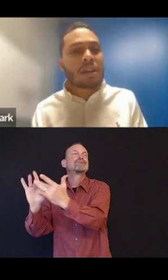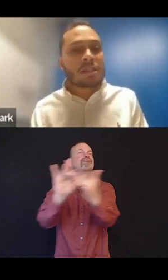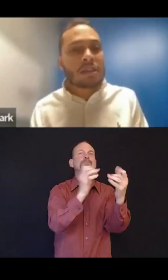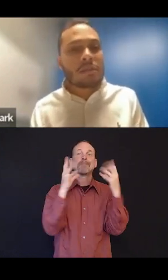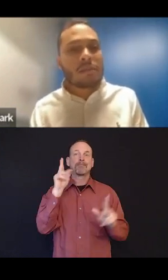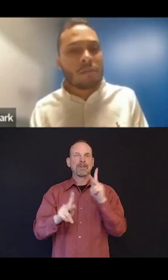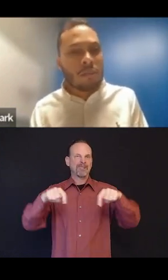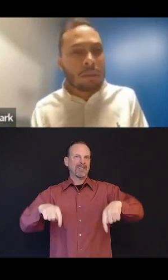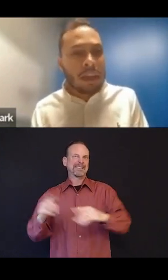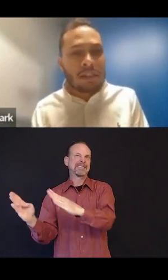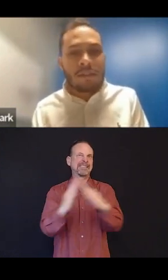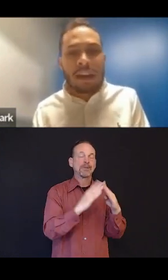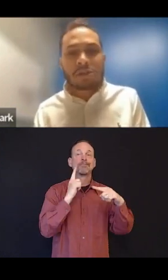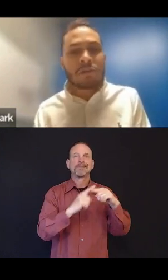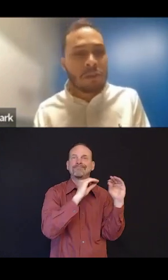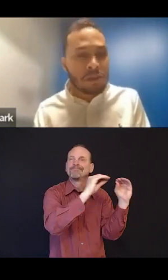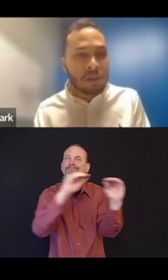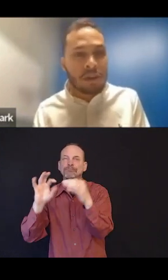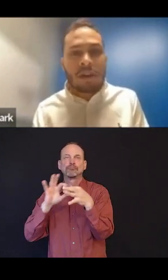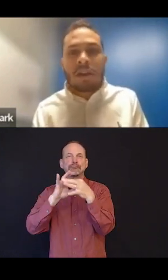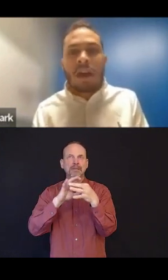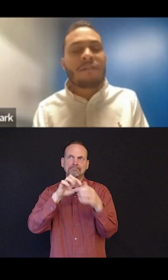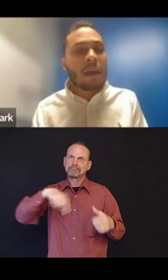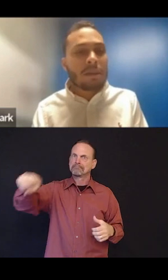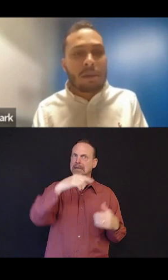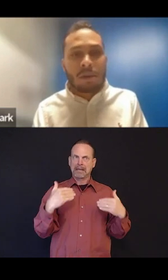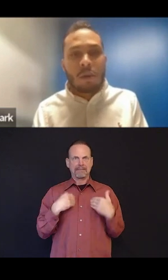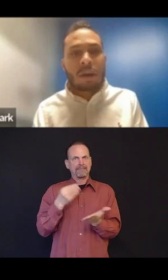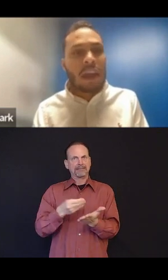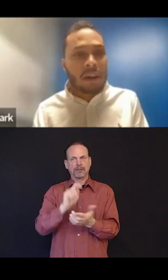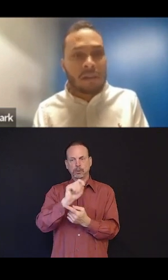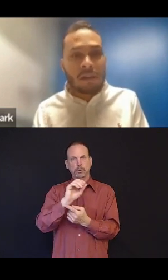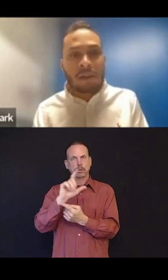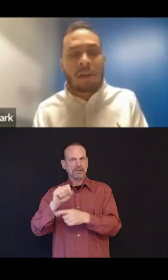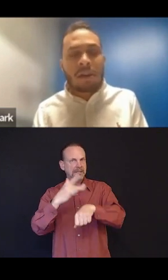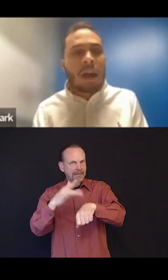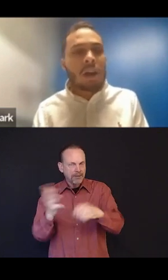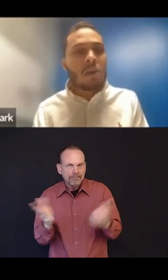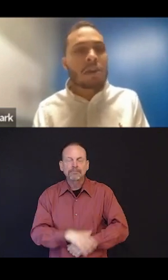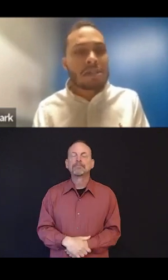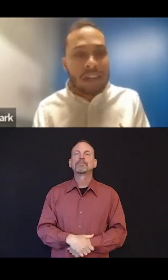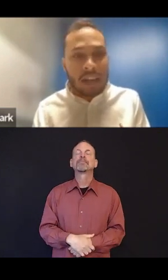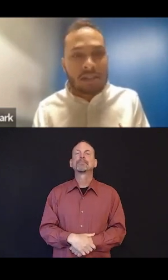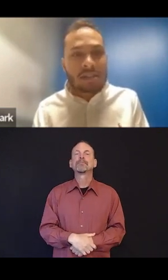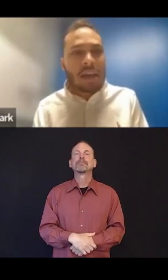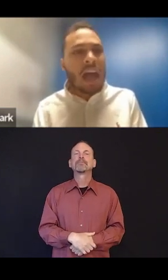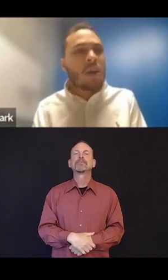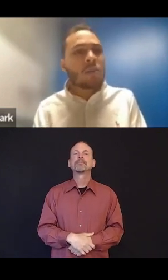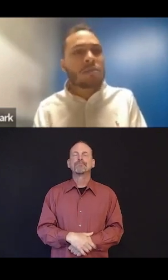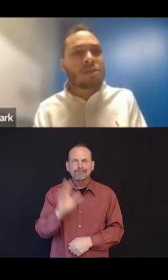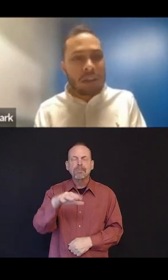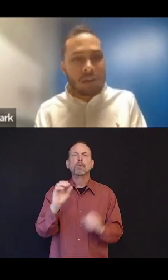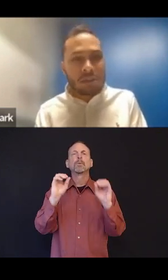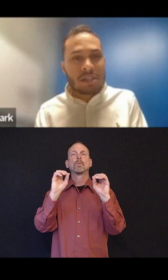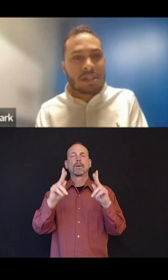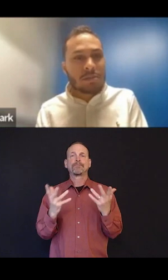who's trying to really plan their financial future, a family member or caregiver who understands